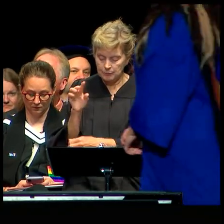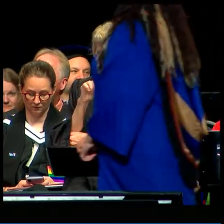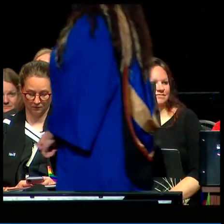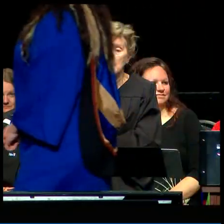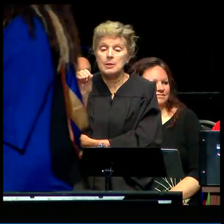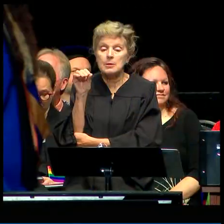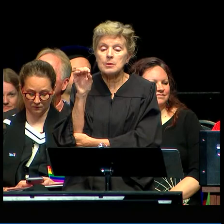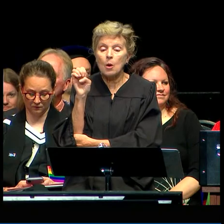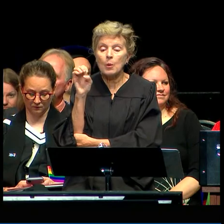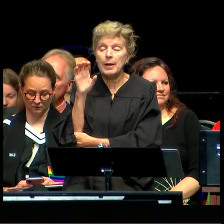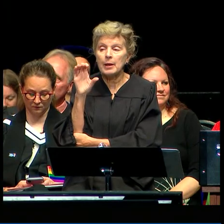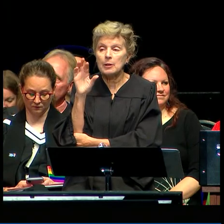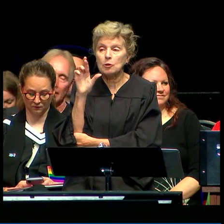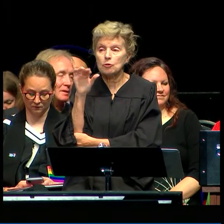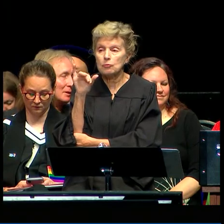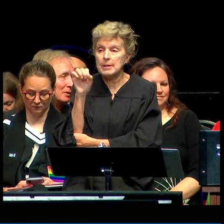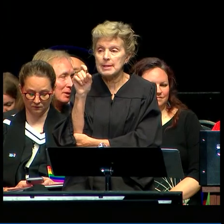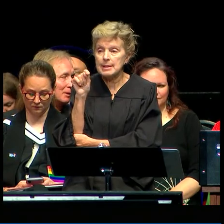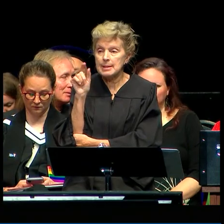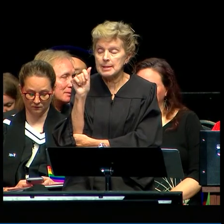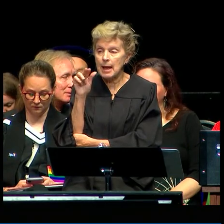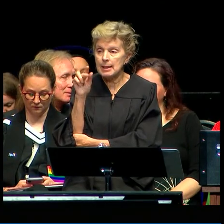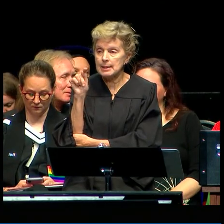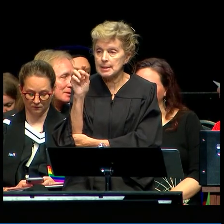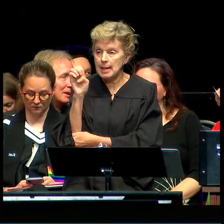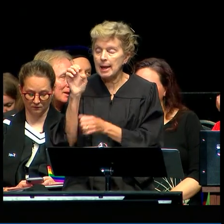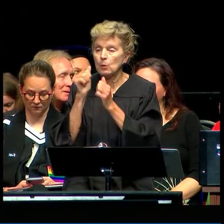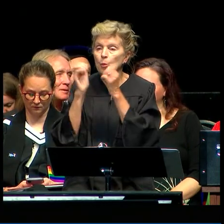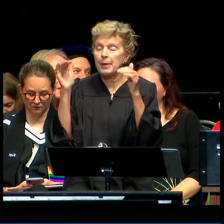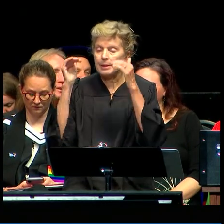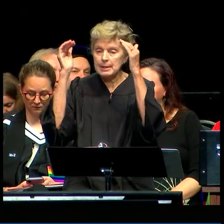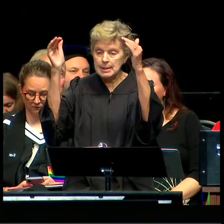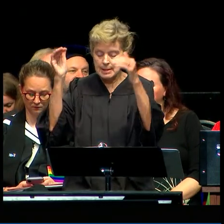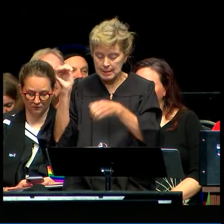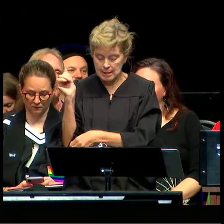Zoe Cristante, with distinction.